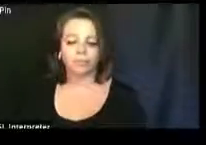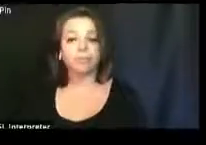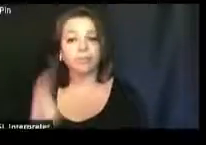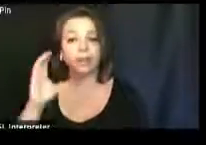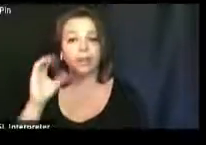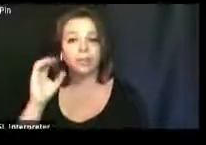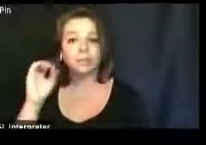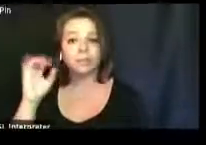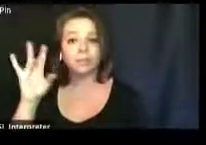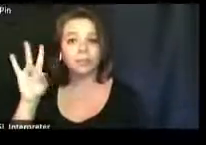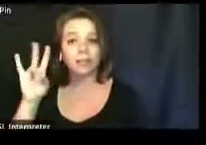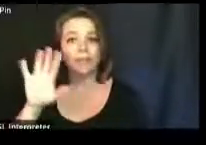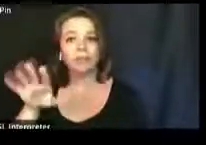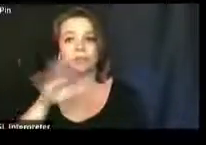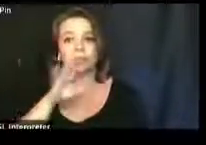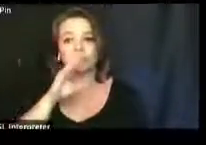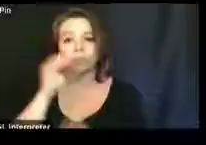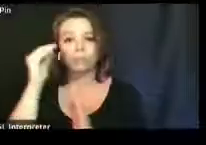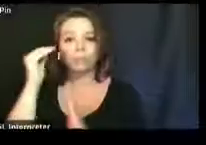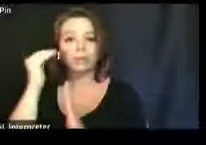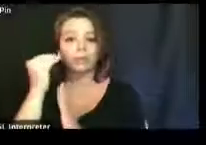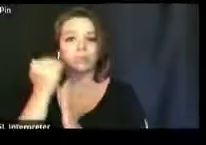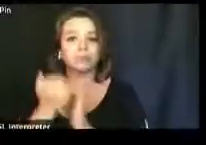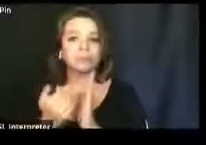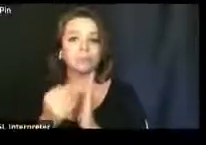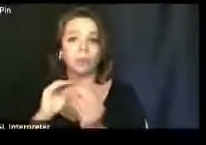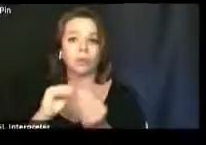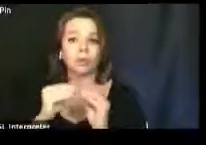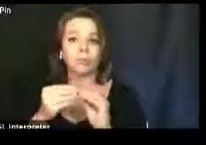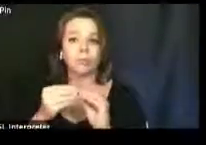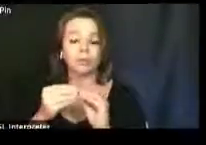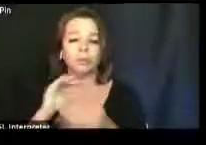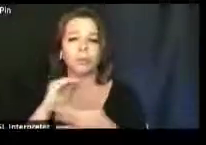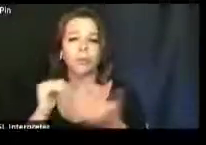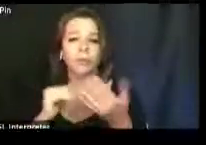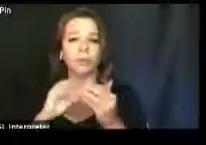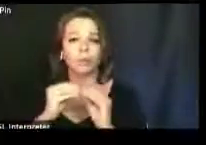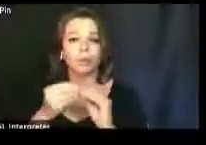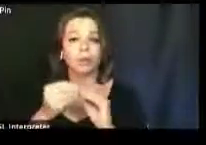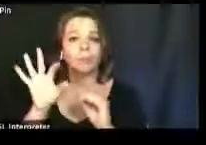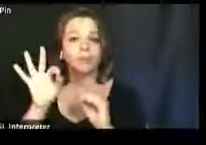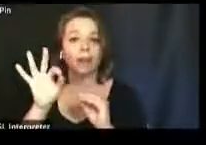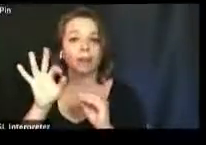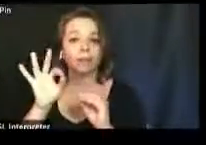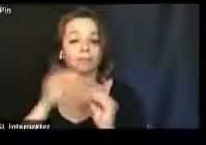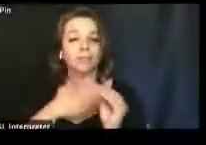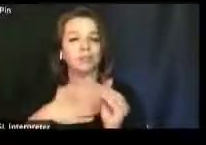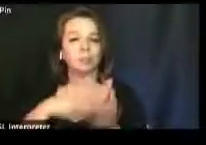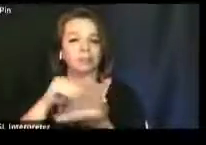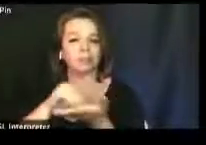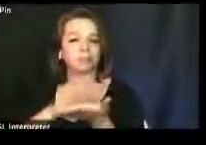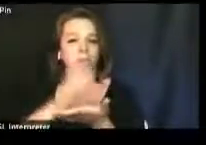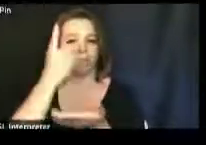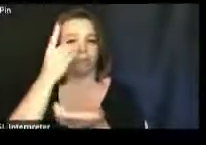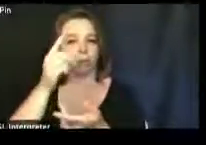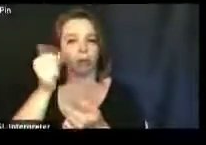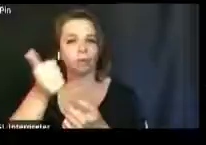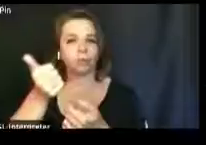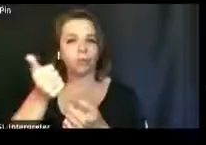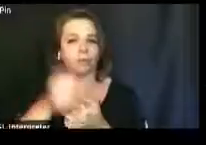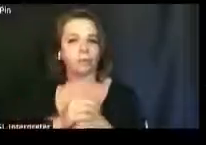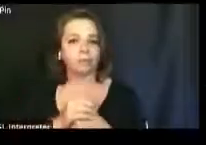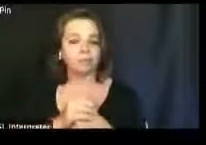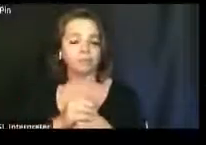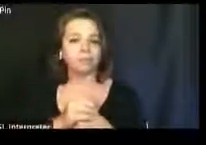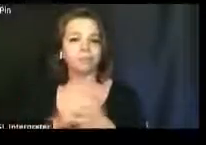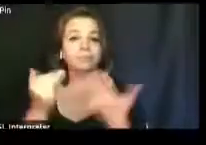(007), your speaker order number will be number 9, if you will please make note of that for future reference. You can now